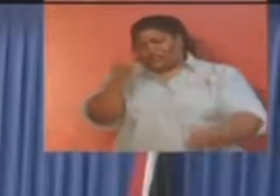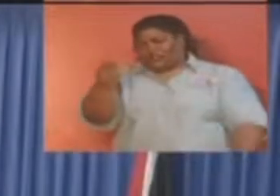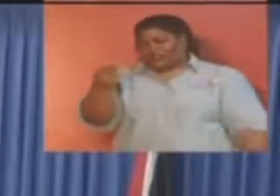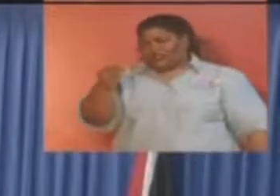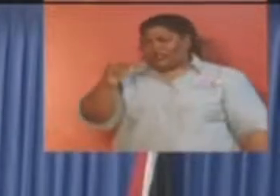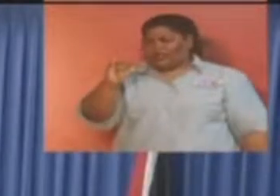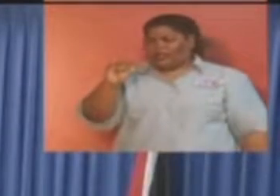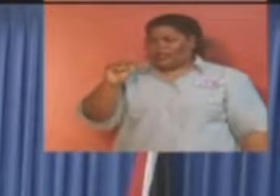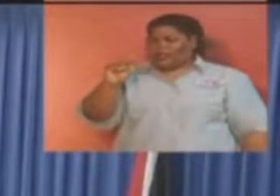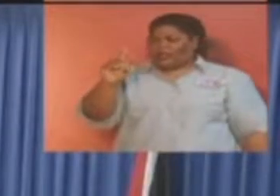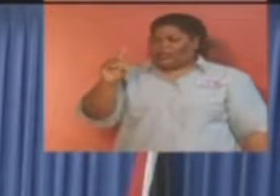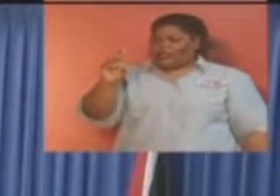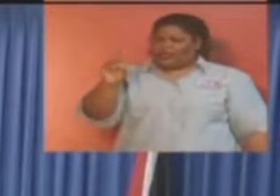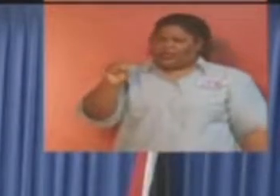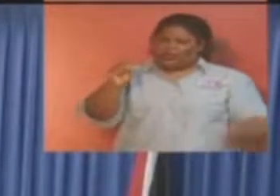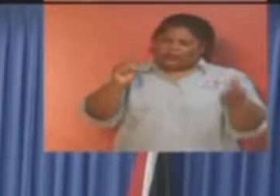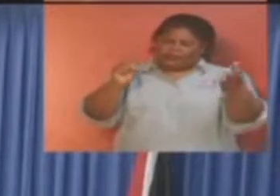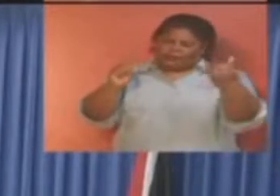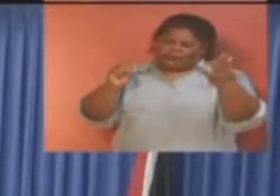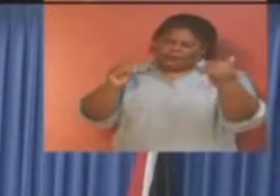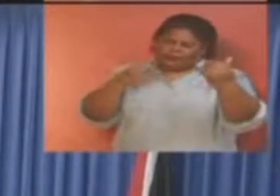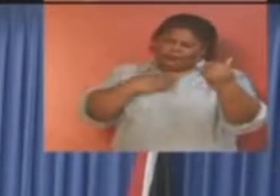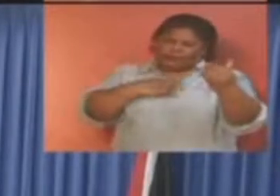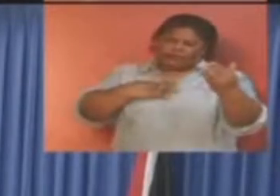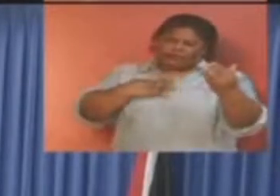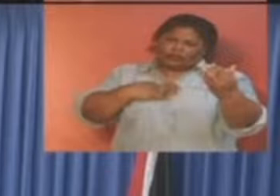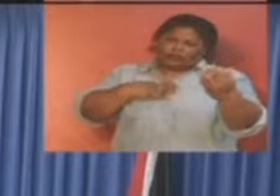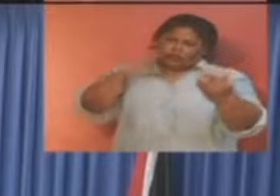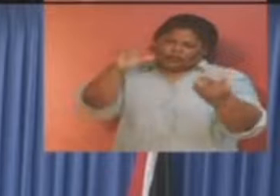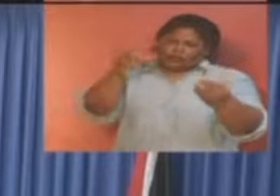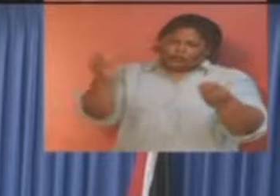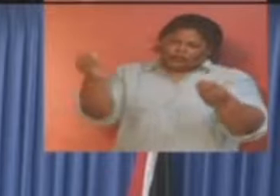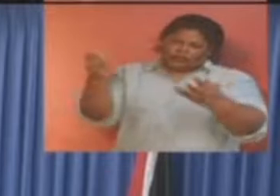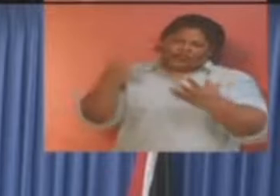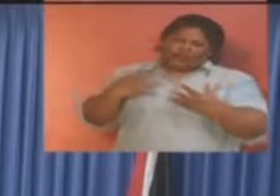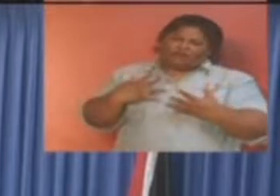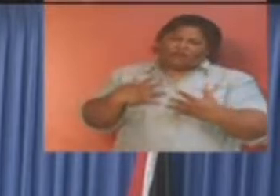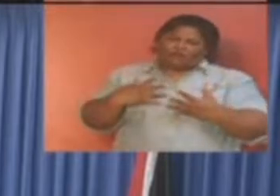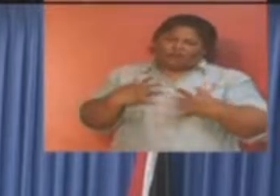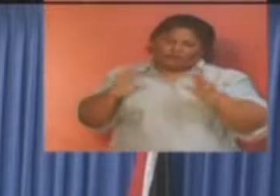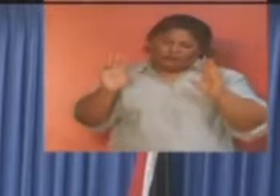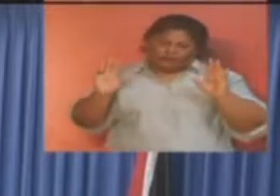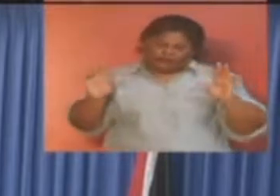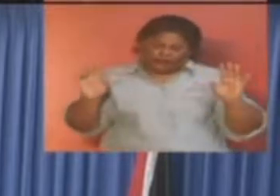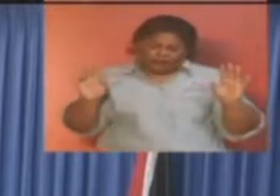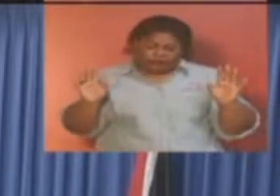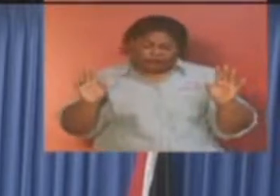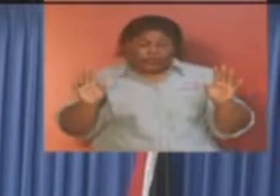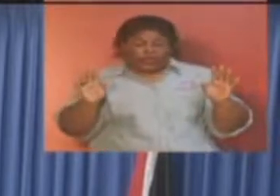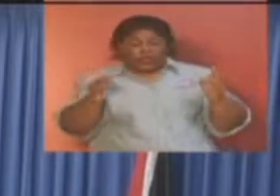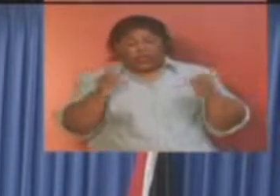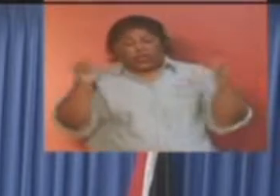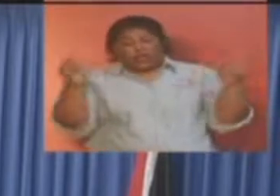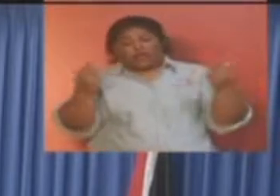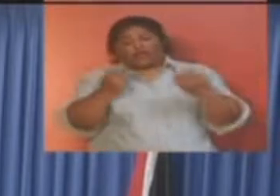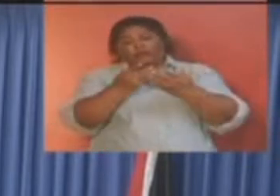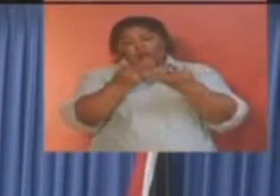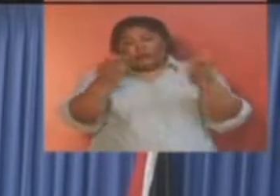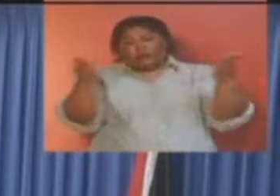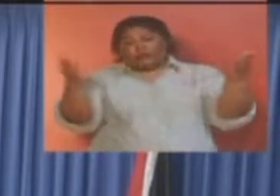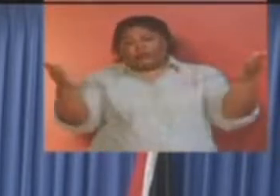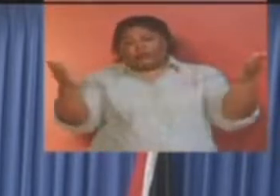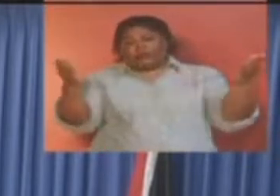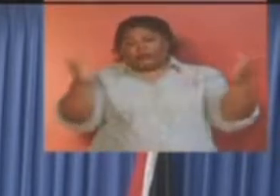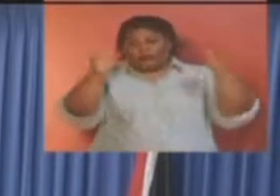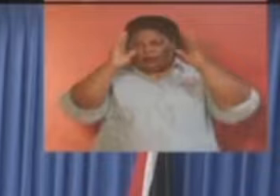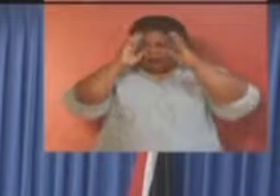story. And I hope that just confirm that the whole slide is looking well, right? Yes,